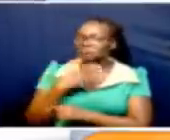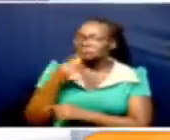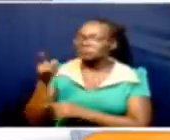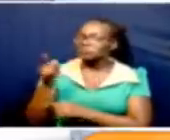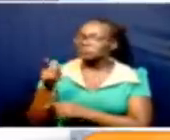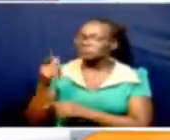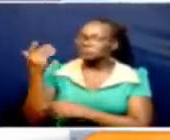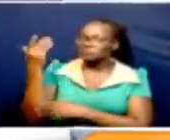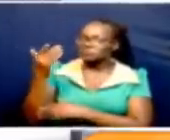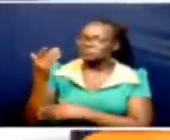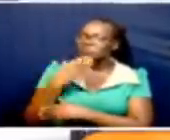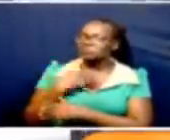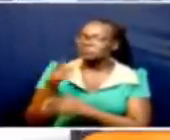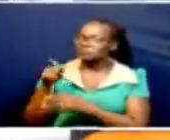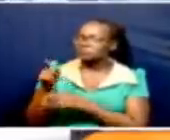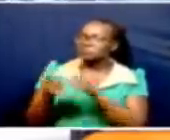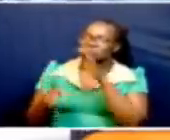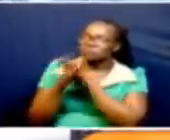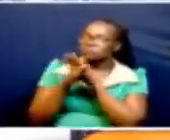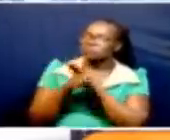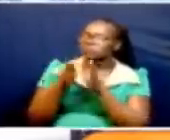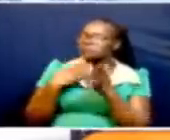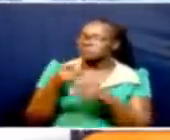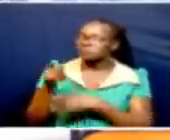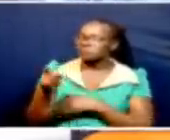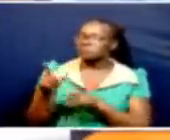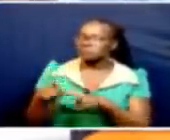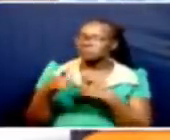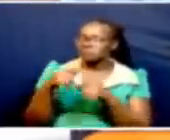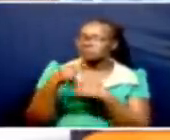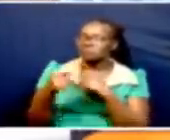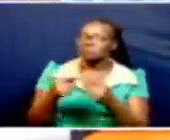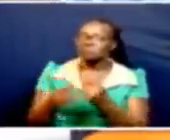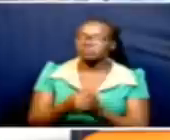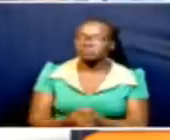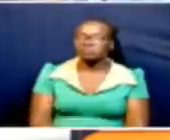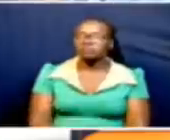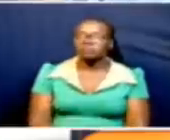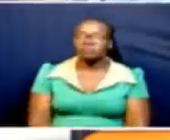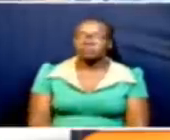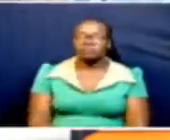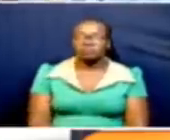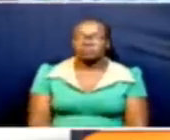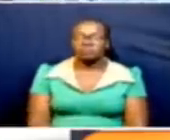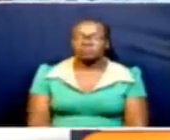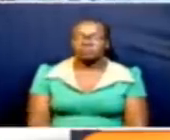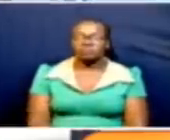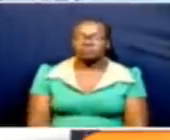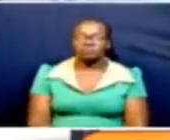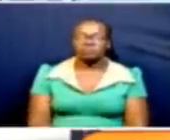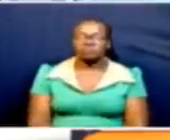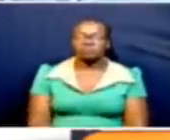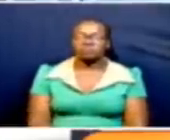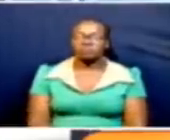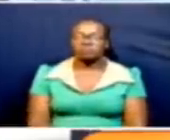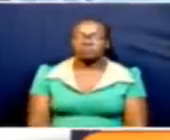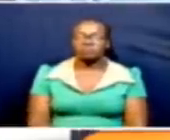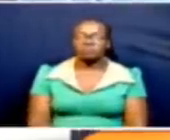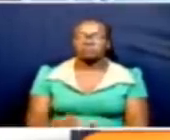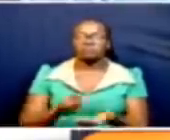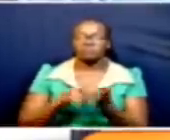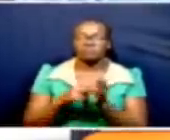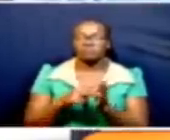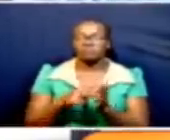impeached. They want him out of office. Fox News is the only one. And I'm not a supporter of Trump, by the way. Mm-hmm. Yeah? But you could see the agenda of the